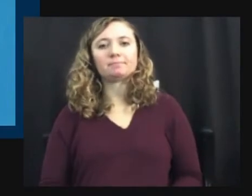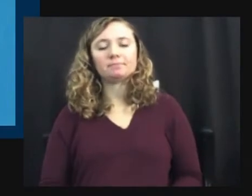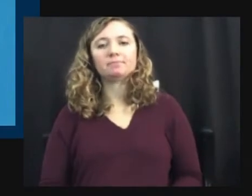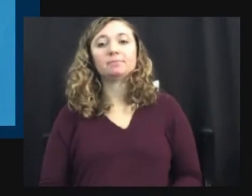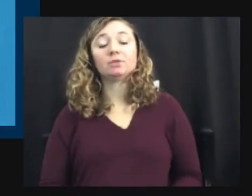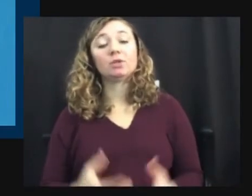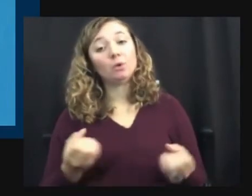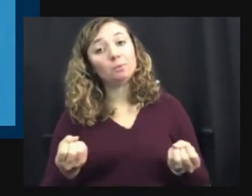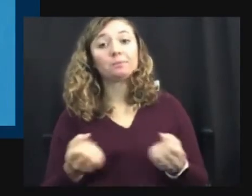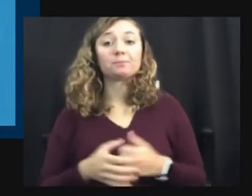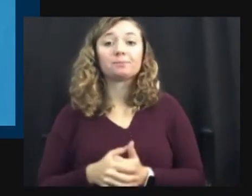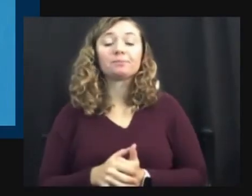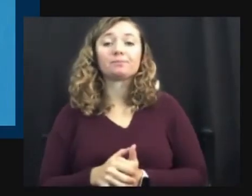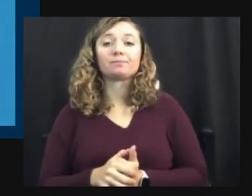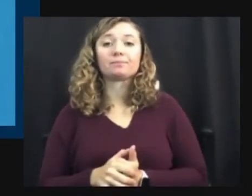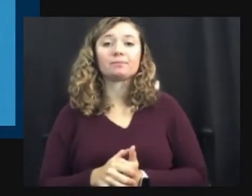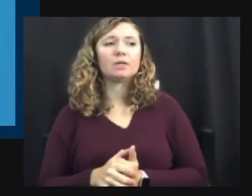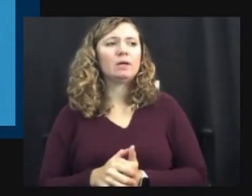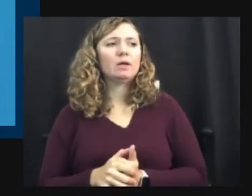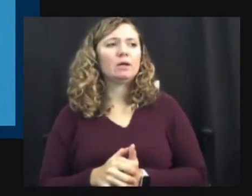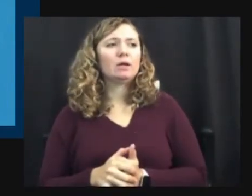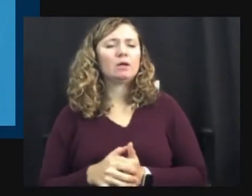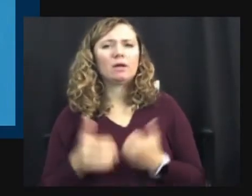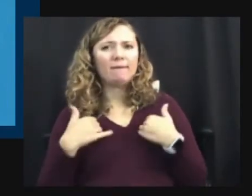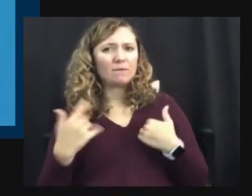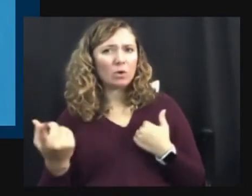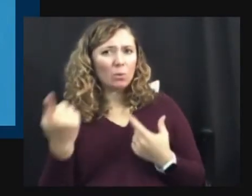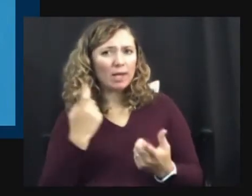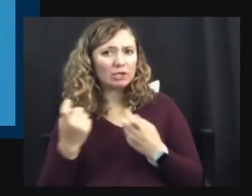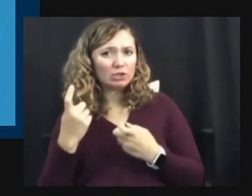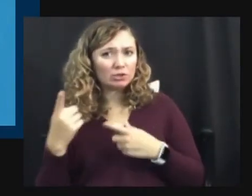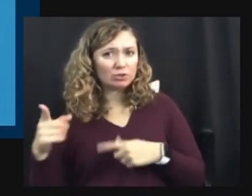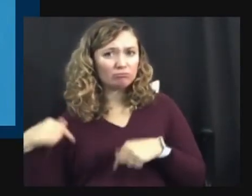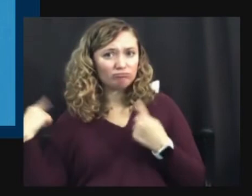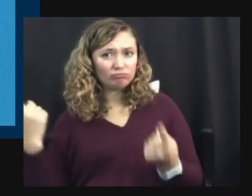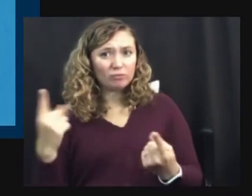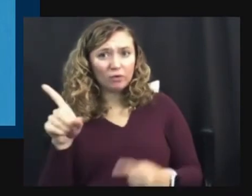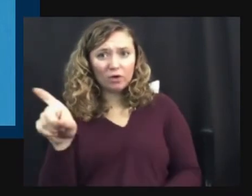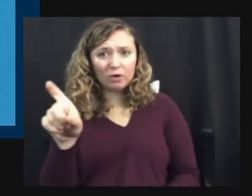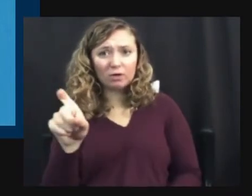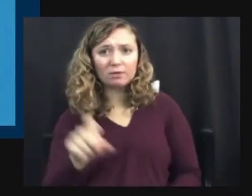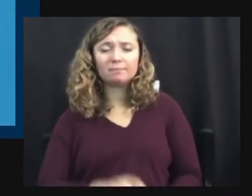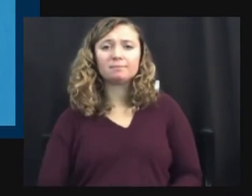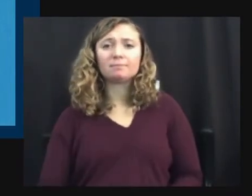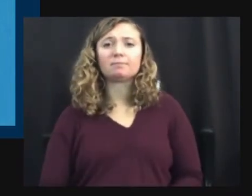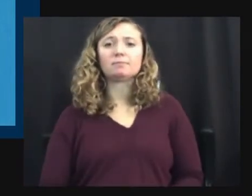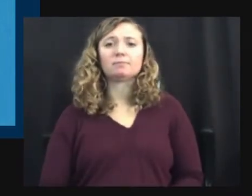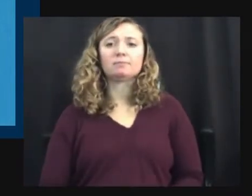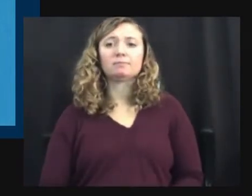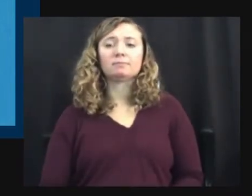yeah, so do we have any questions from the audience so far?